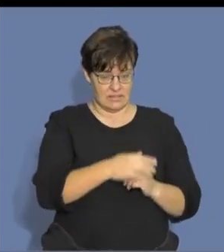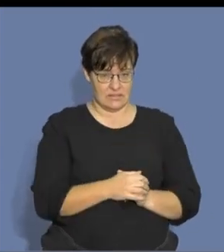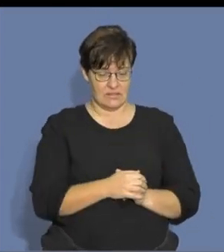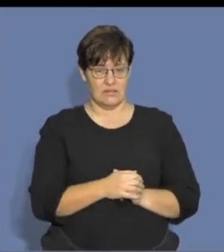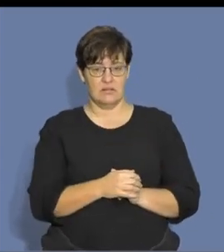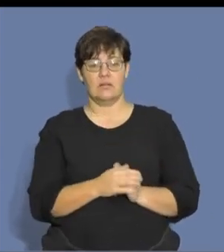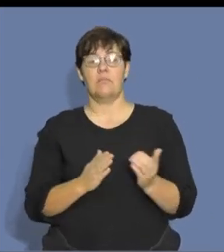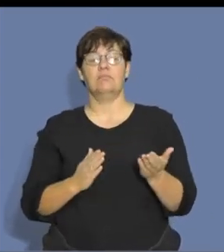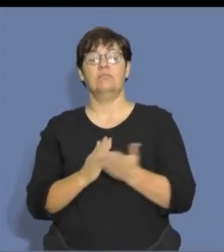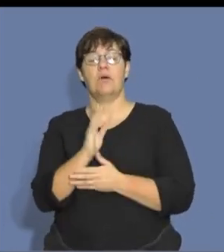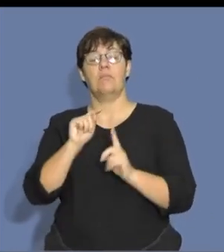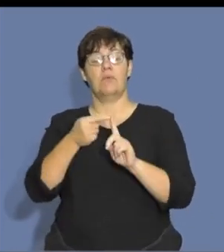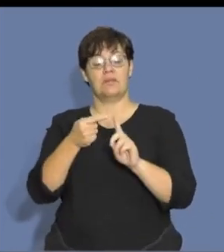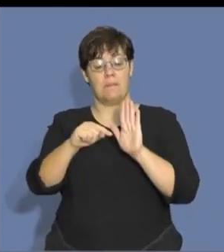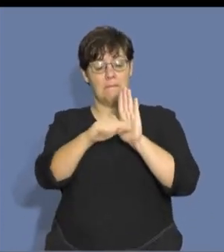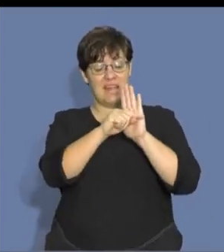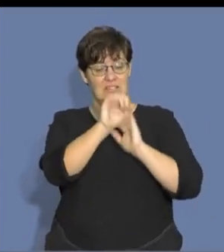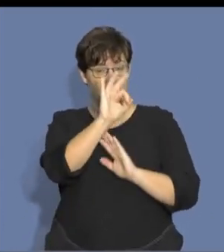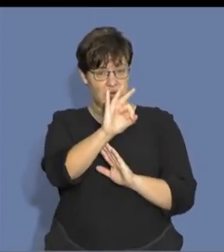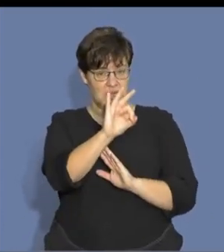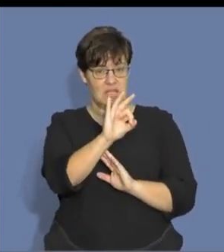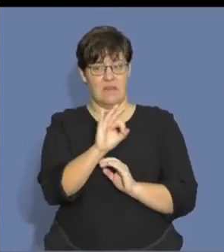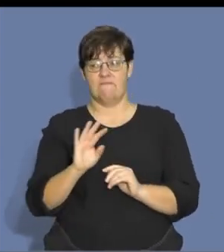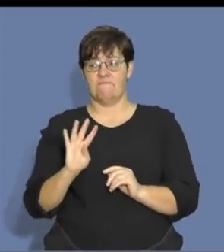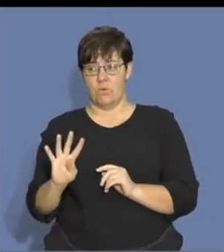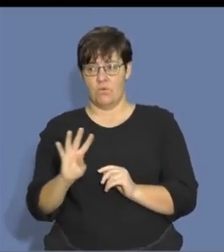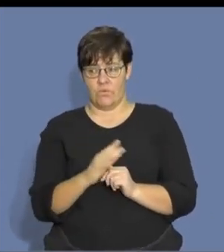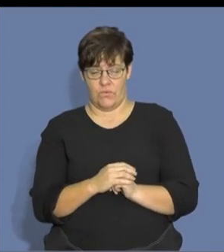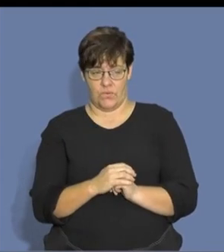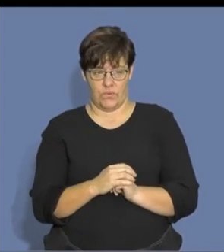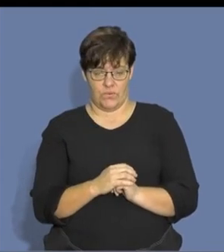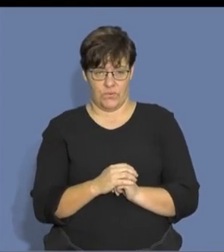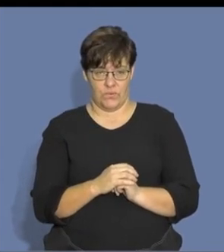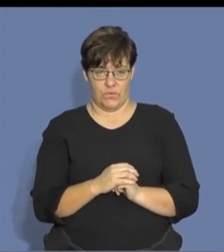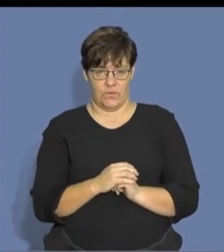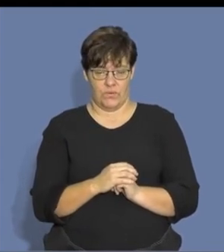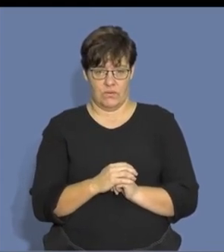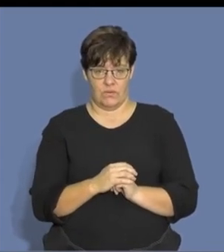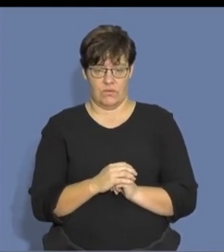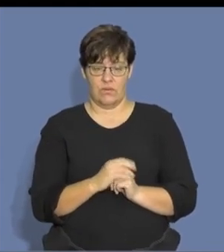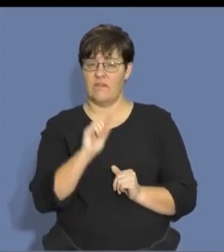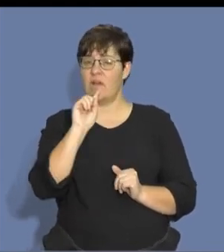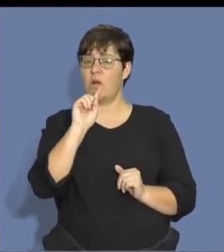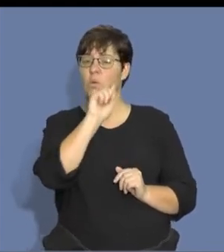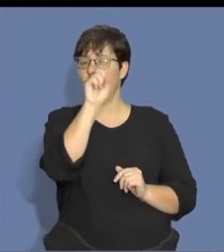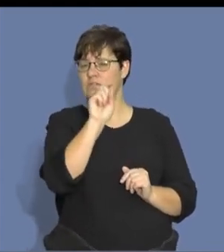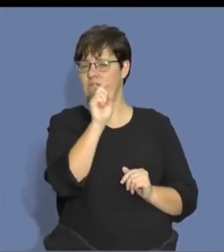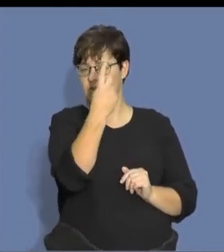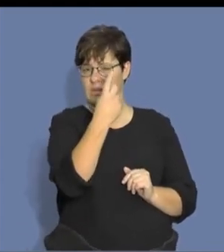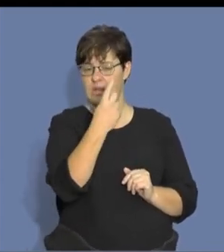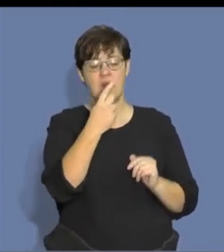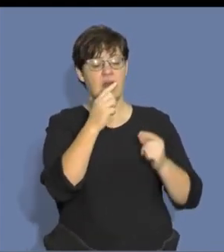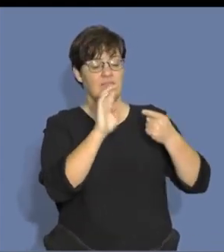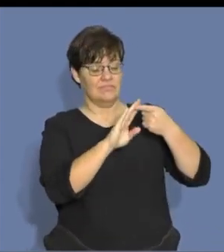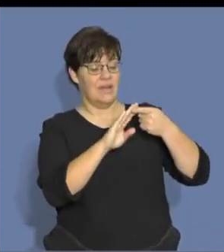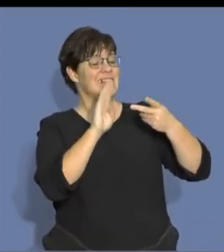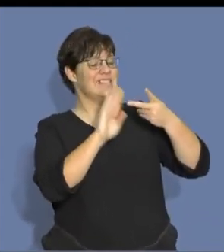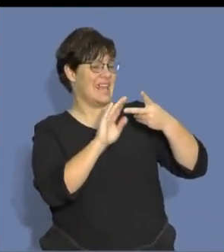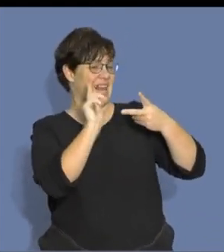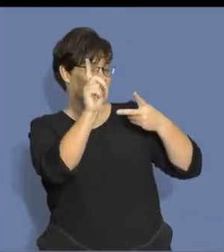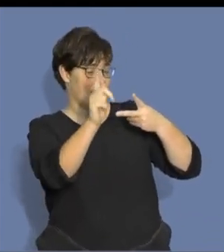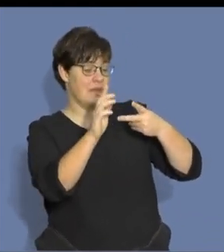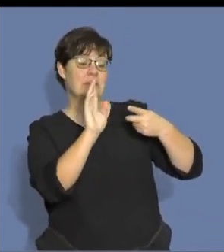passes through the point -3 and 4. And as a first question, and there's going to be a second question as we go on, but